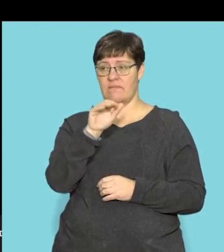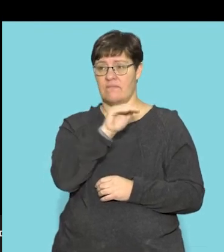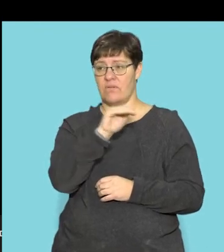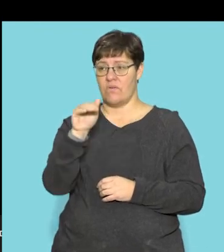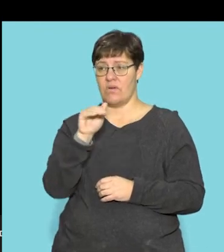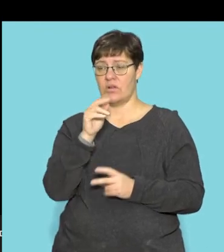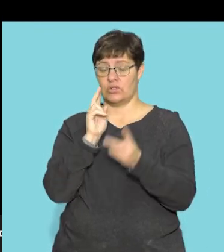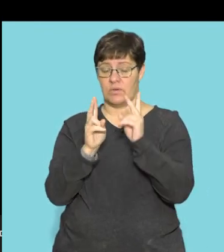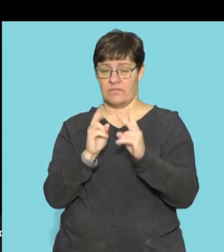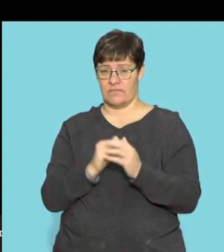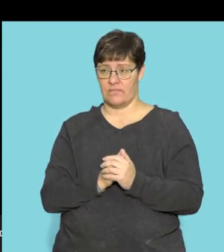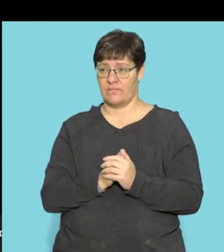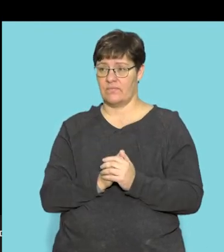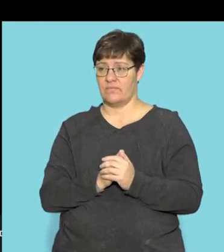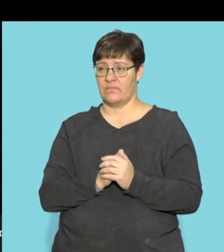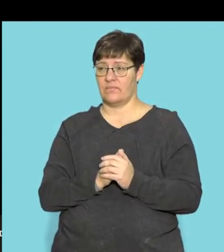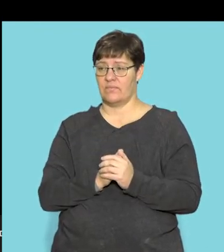0,15 over the 12